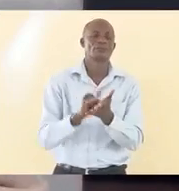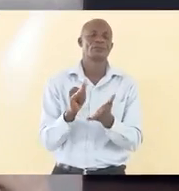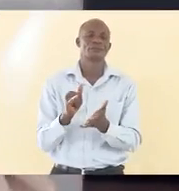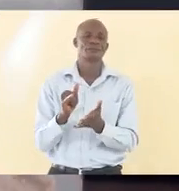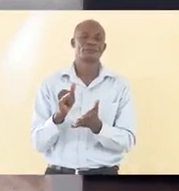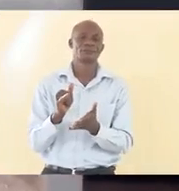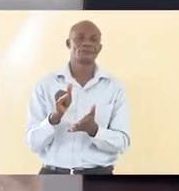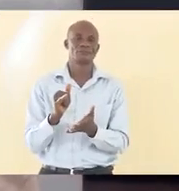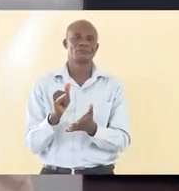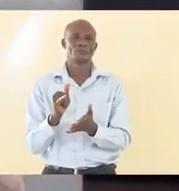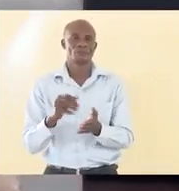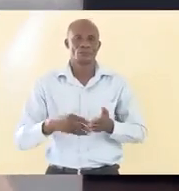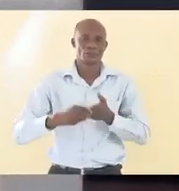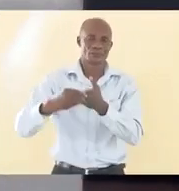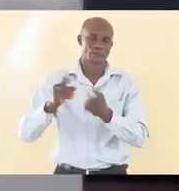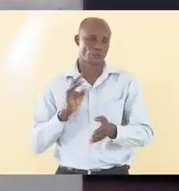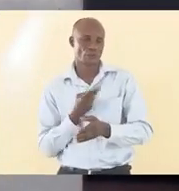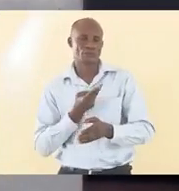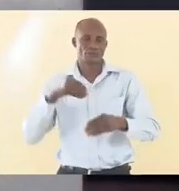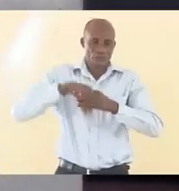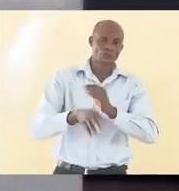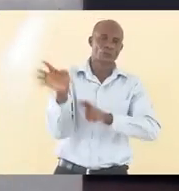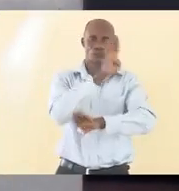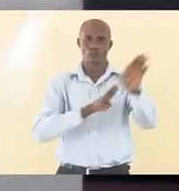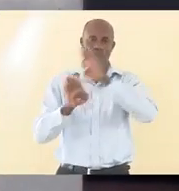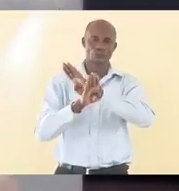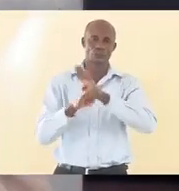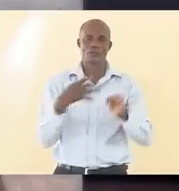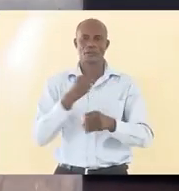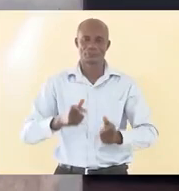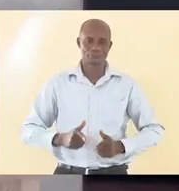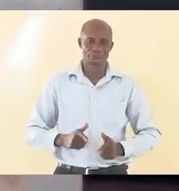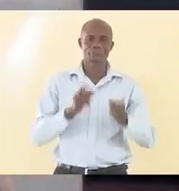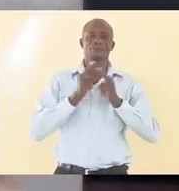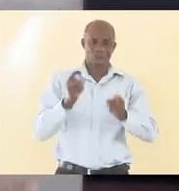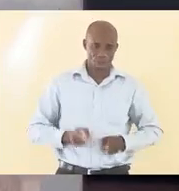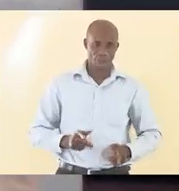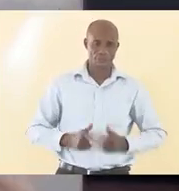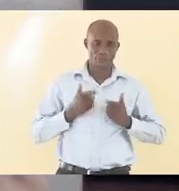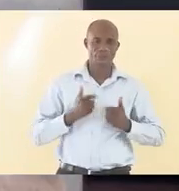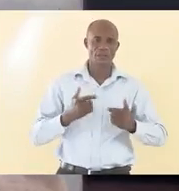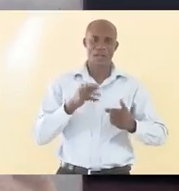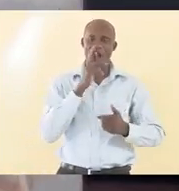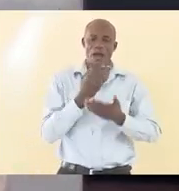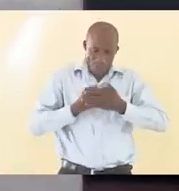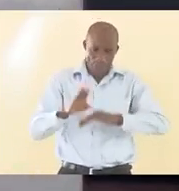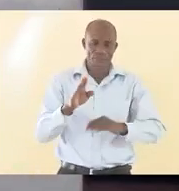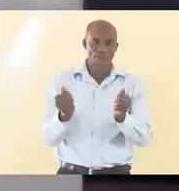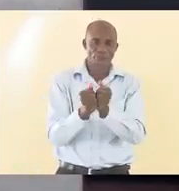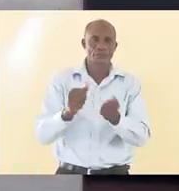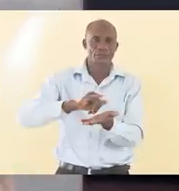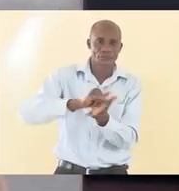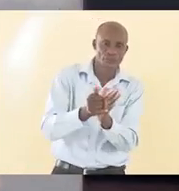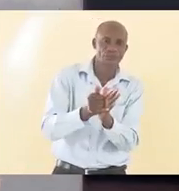ones that actually lead us into trouble. Yes. And human beings are born with those